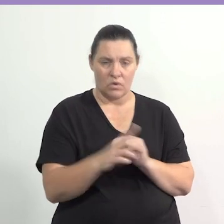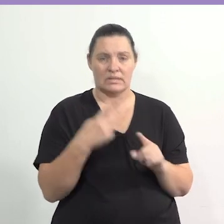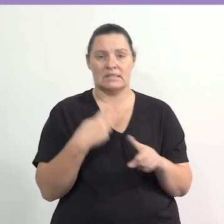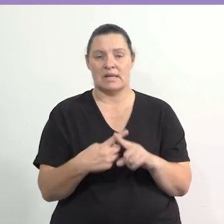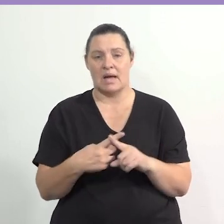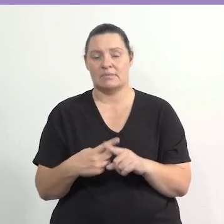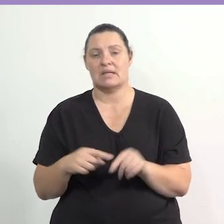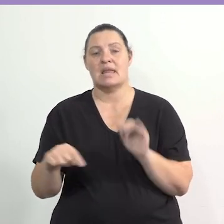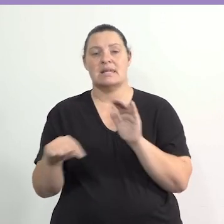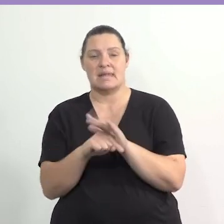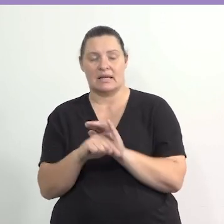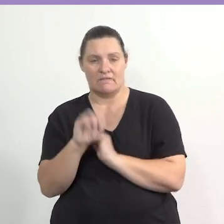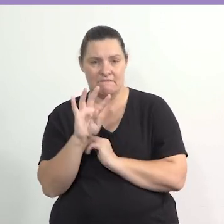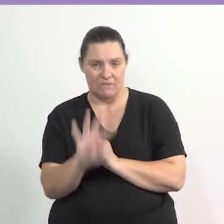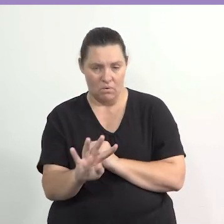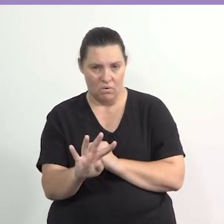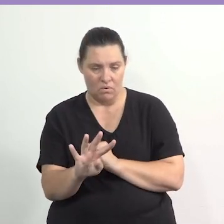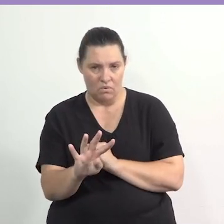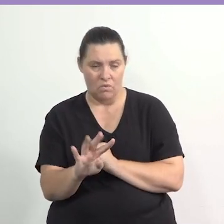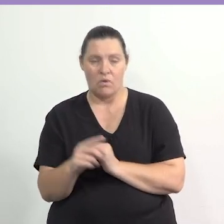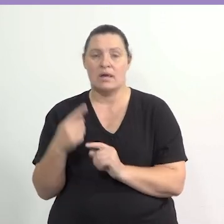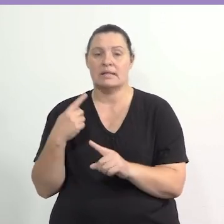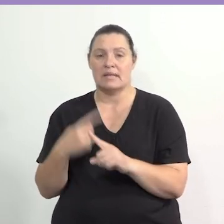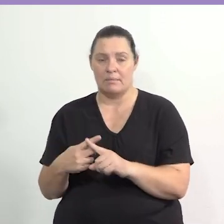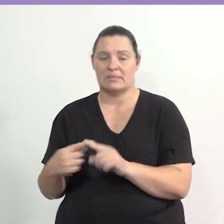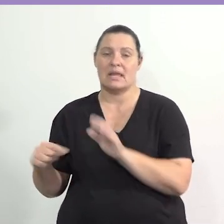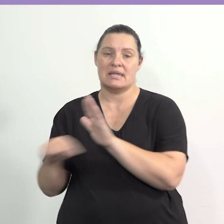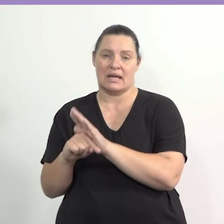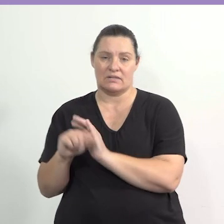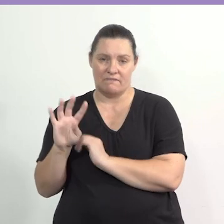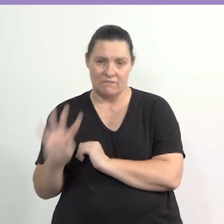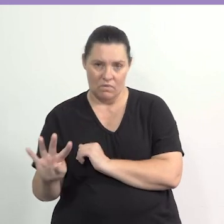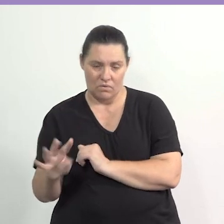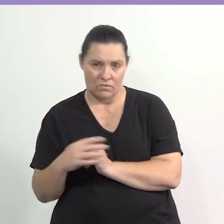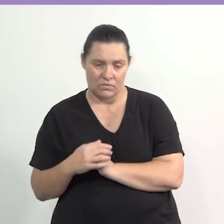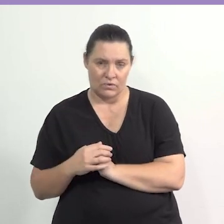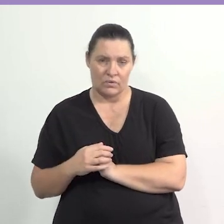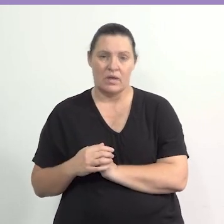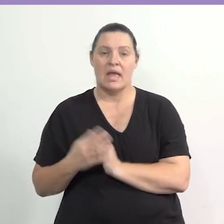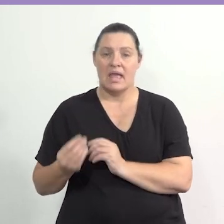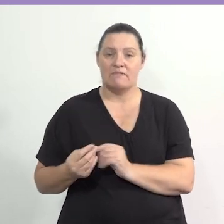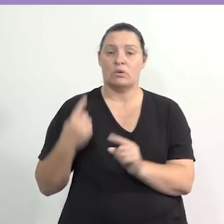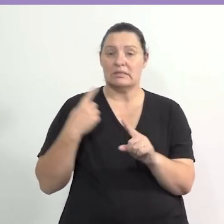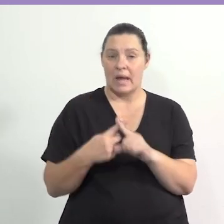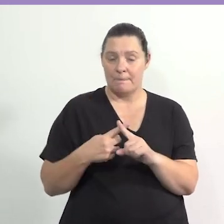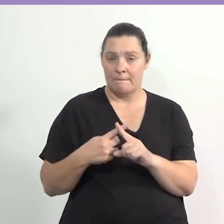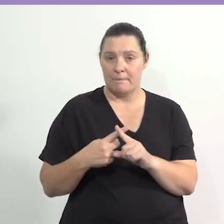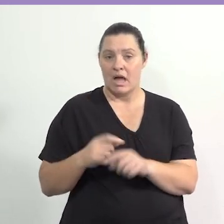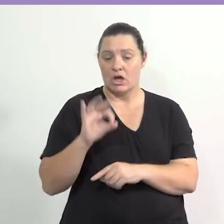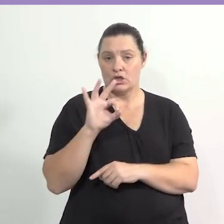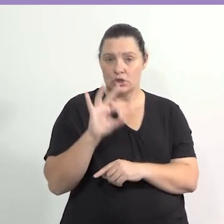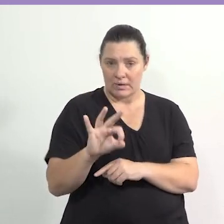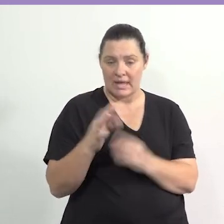negative 4 multiplied by negative 4 multiplied by negative 4. Now, if you are